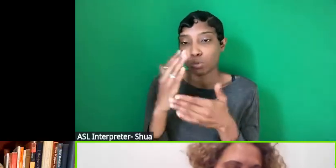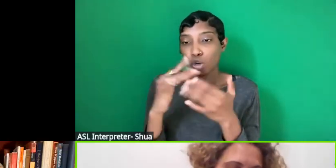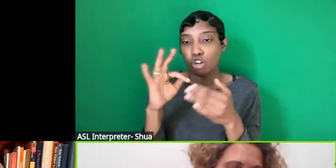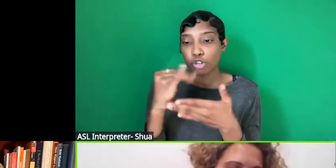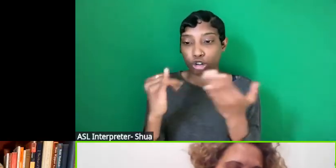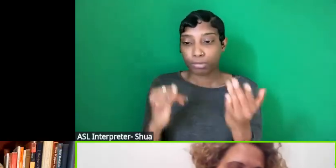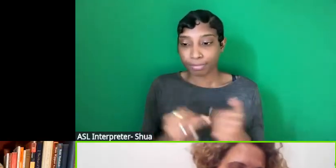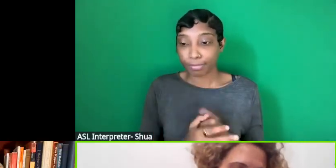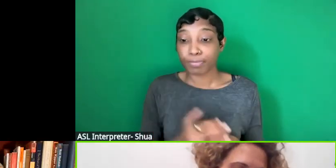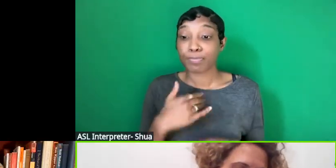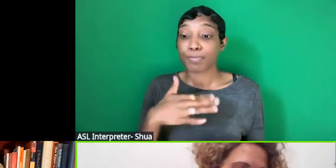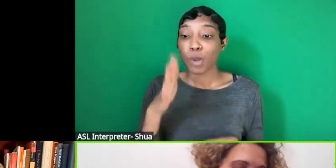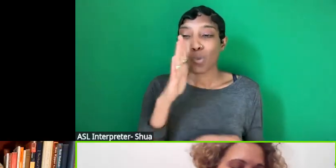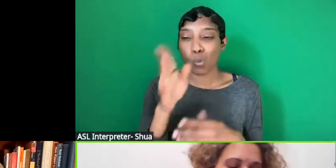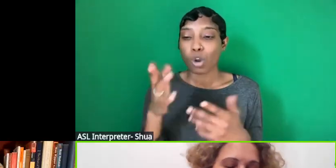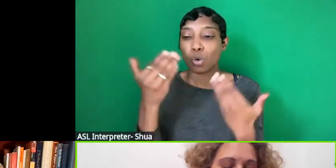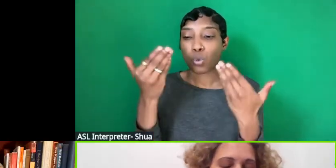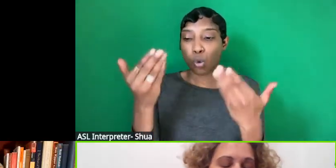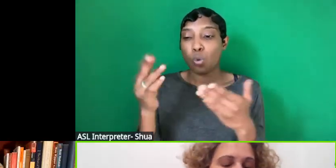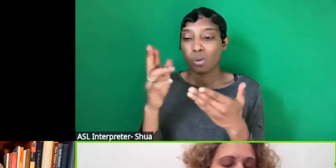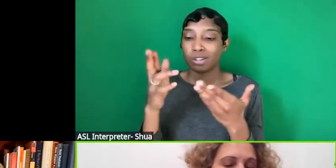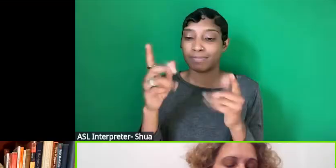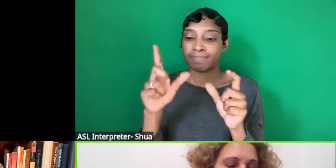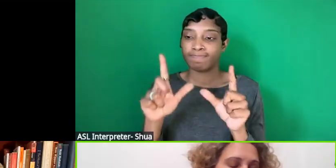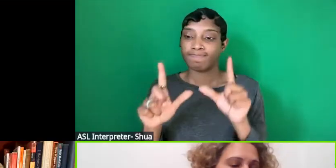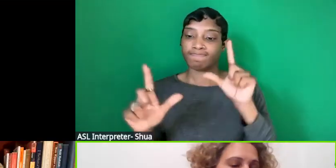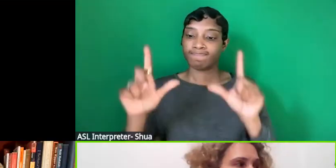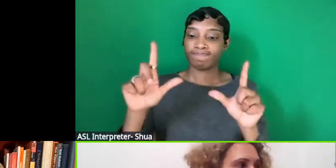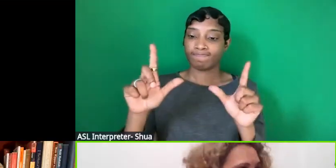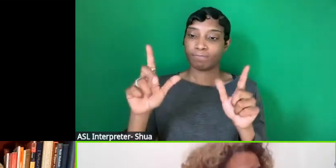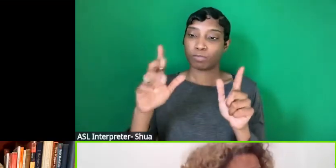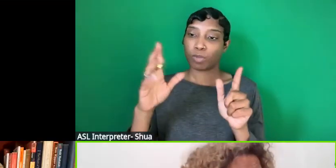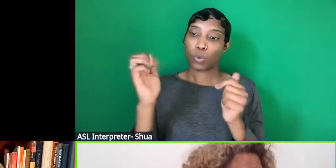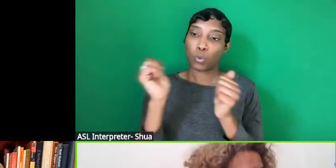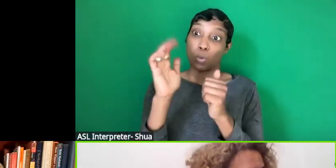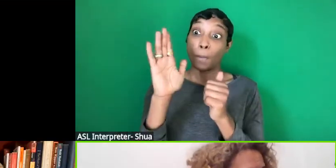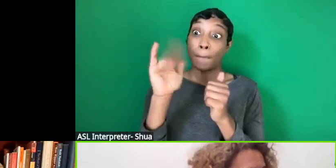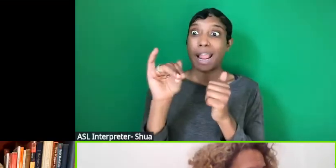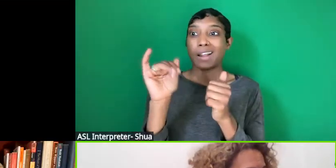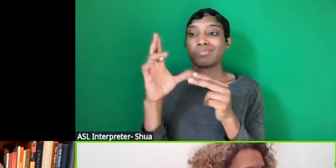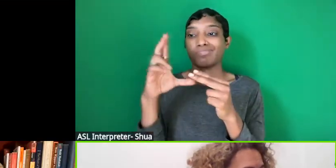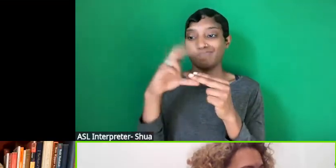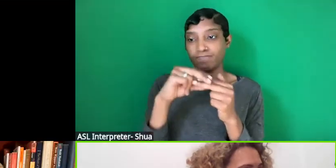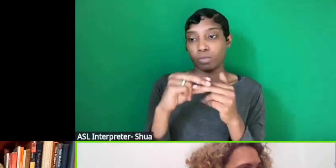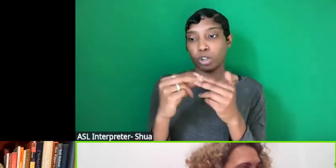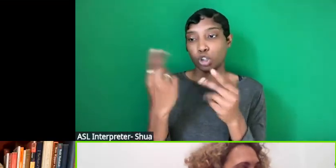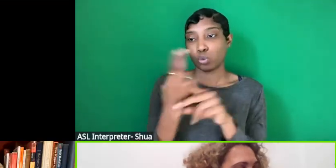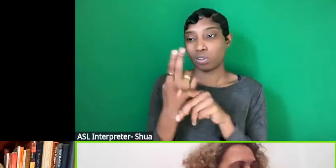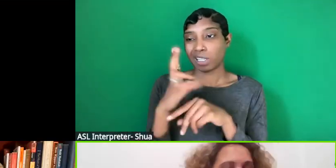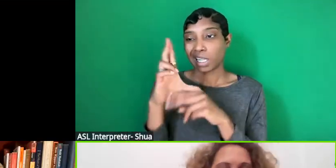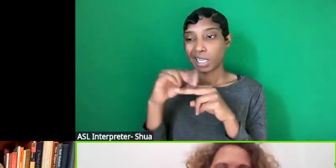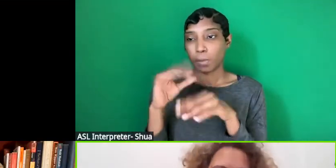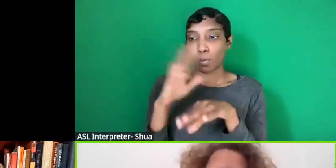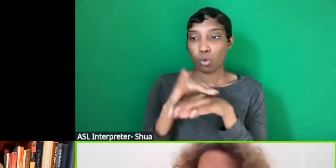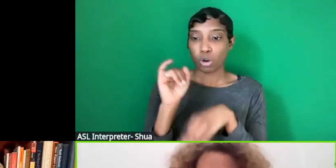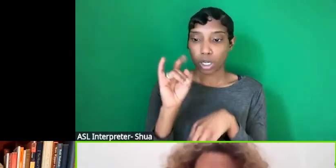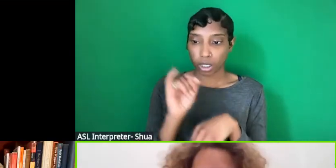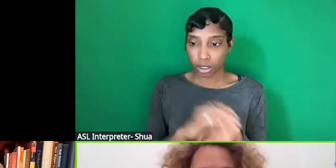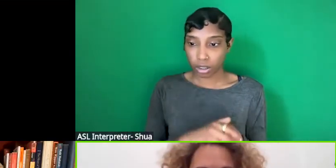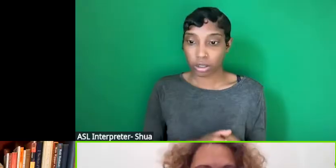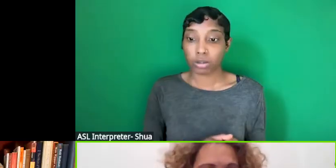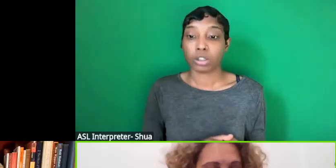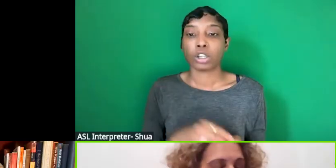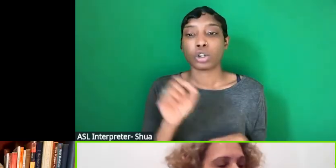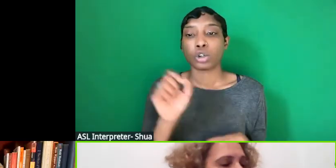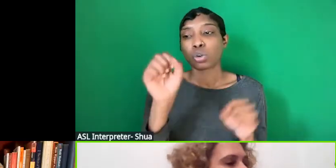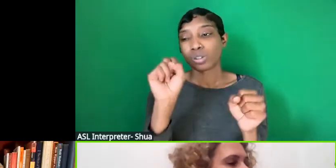and reinforce mine by putting the clips on it. I have these clips as well. Okay. But you can keep taping